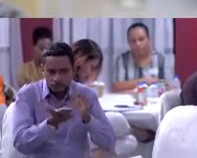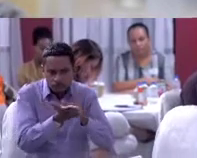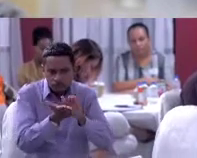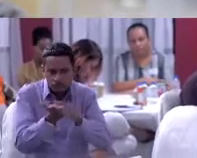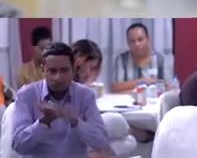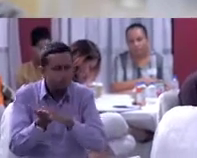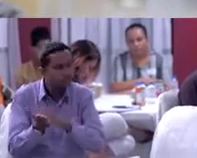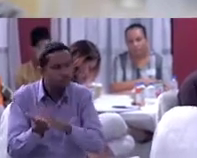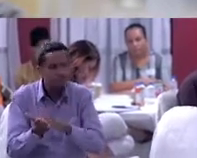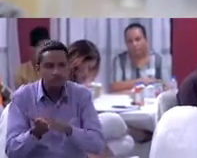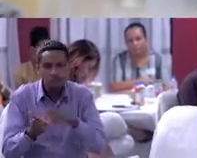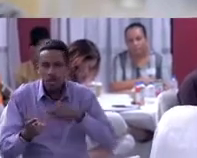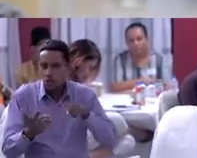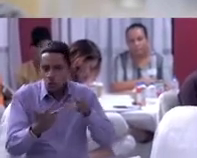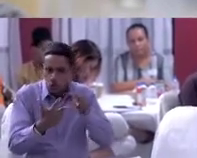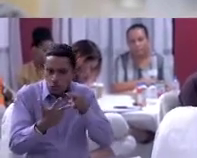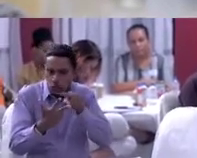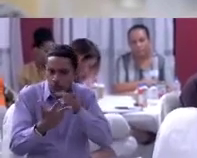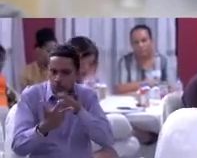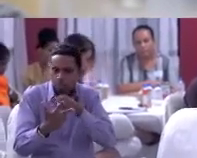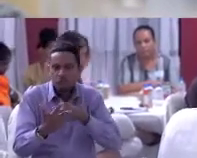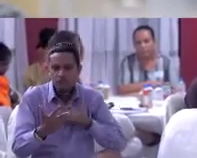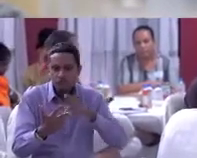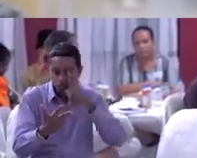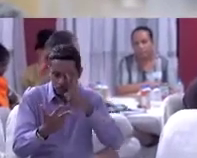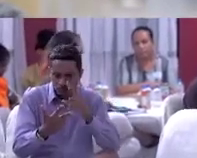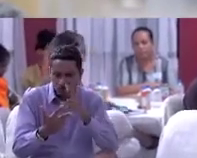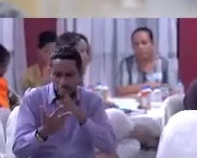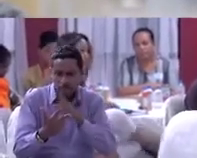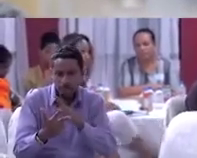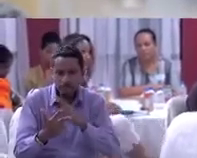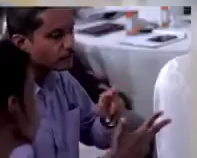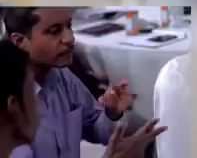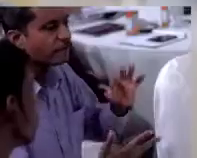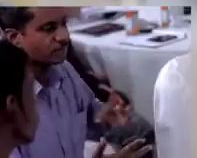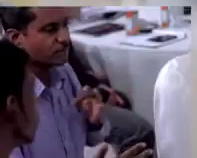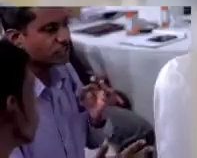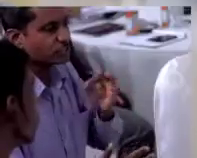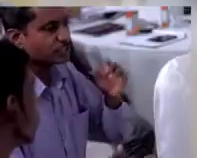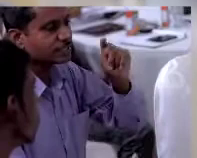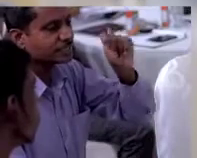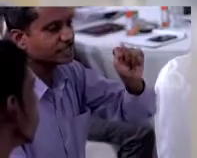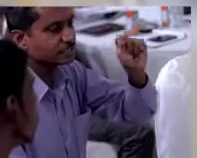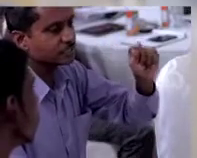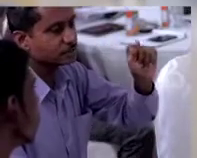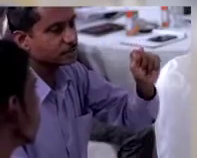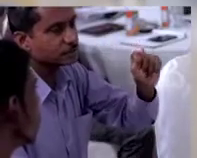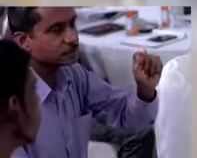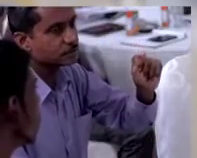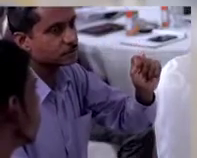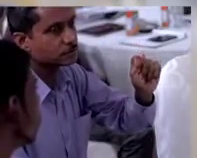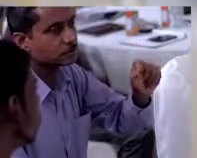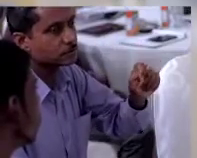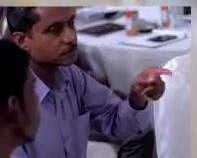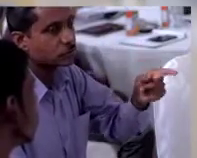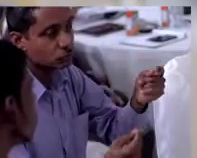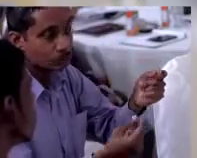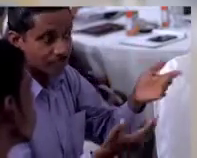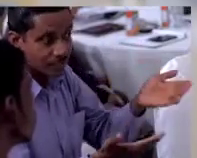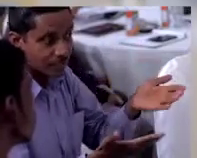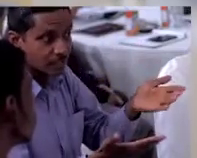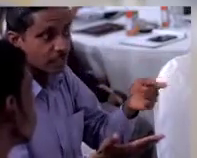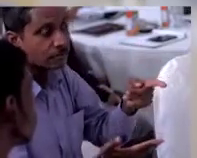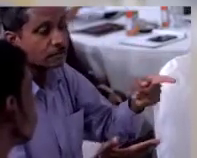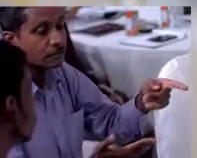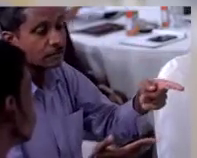that I look at and I respect very highly. FashionTT is one, because what they do here, they